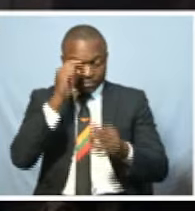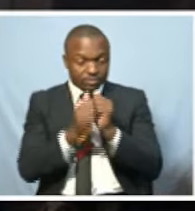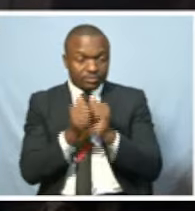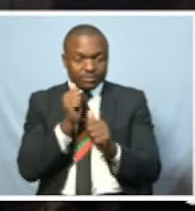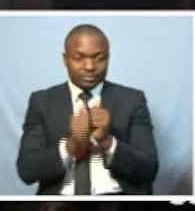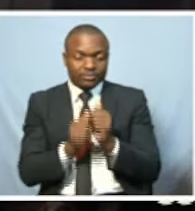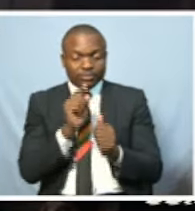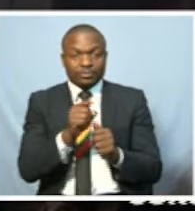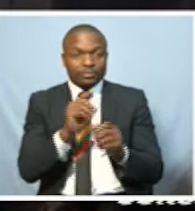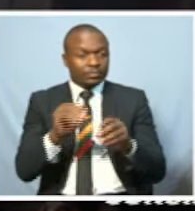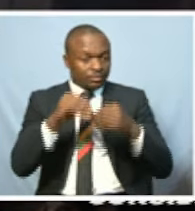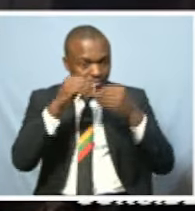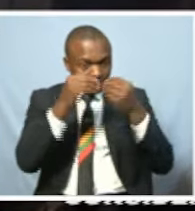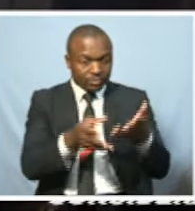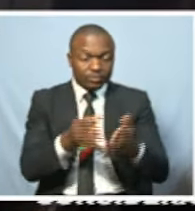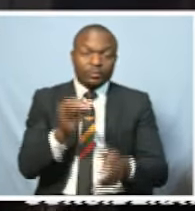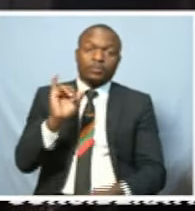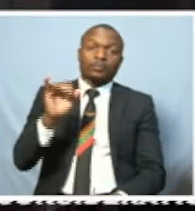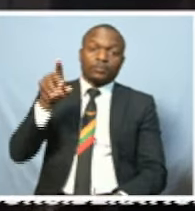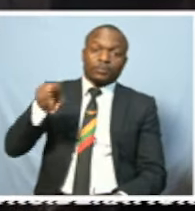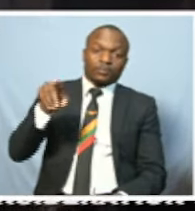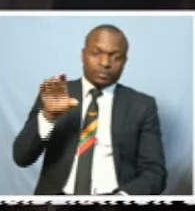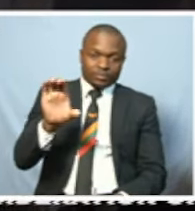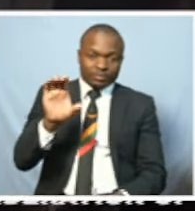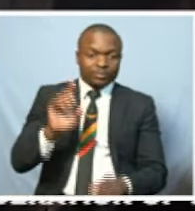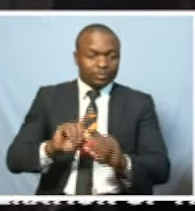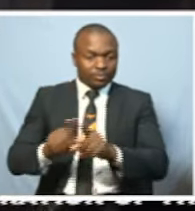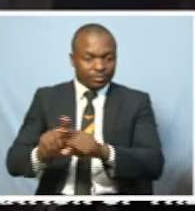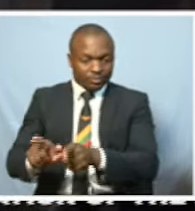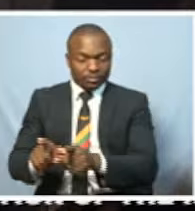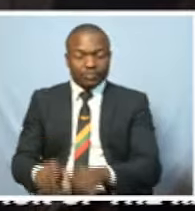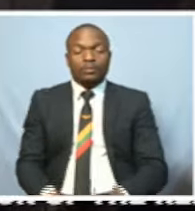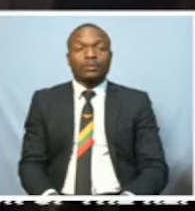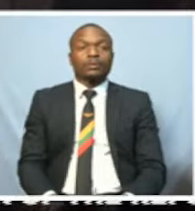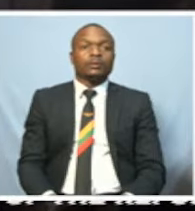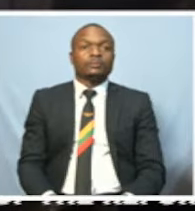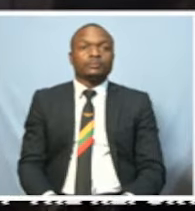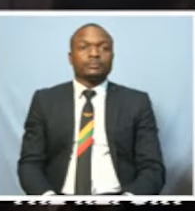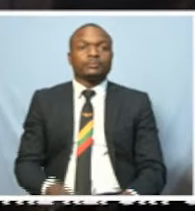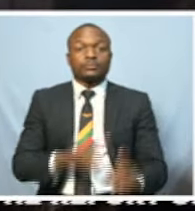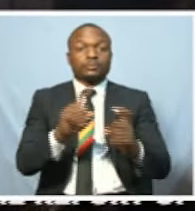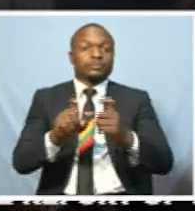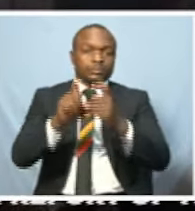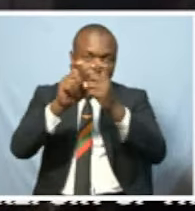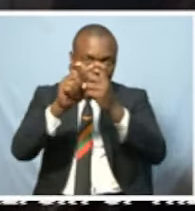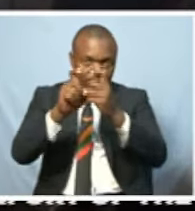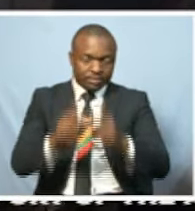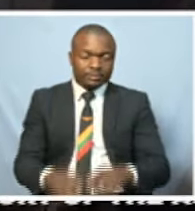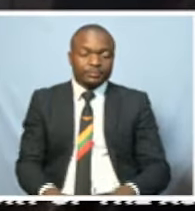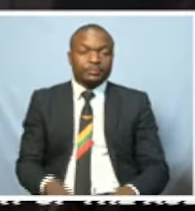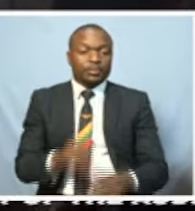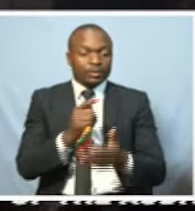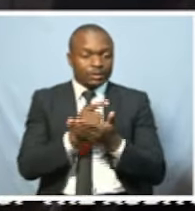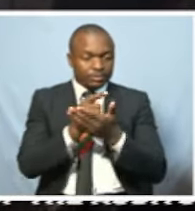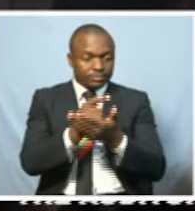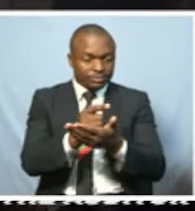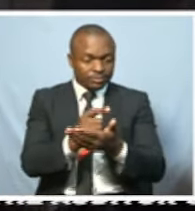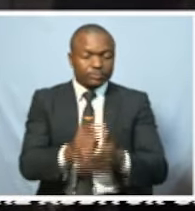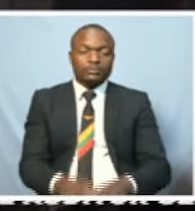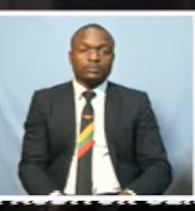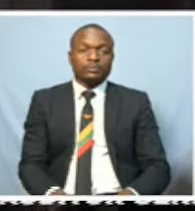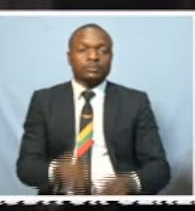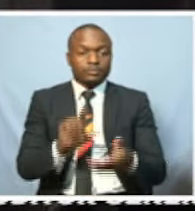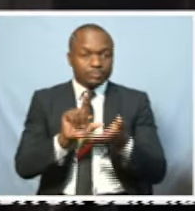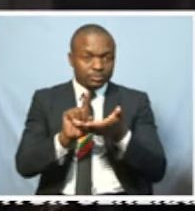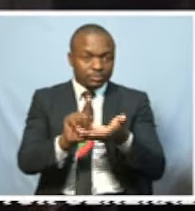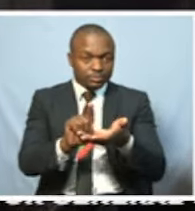had to produce IPCs and so on. And it has affected the grants and the loans